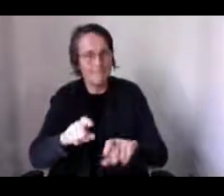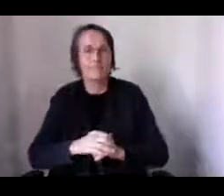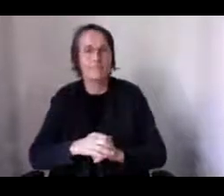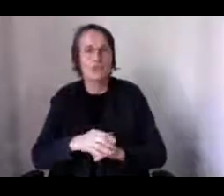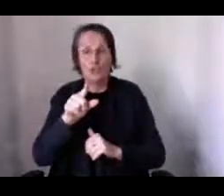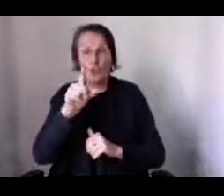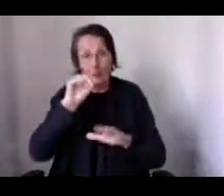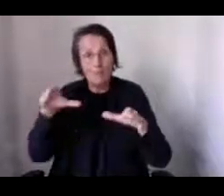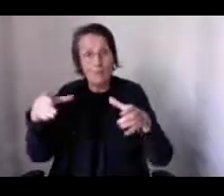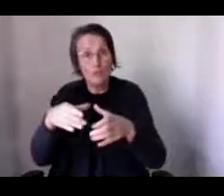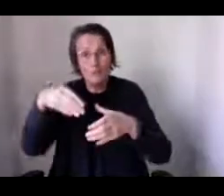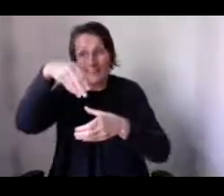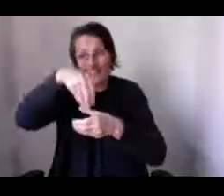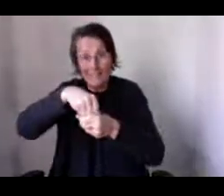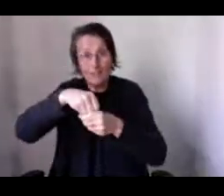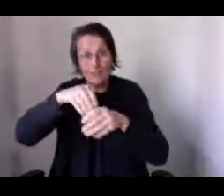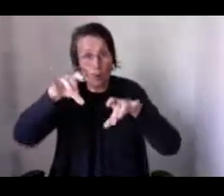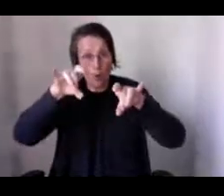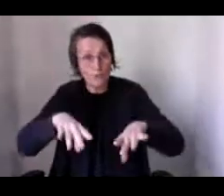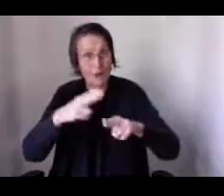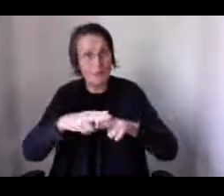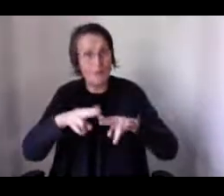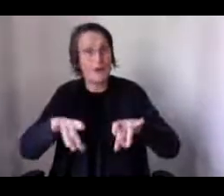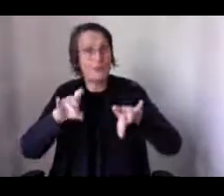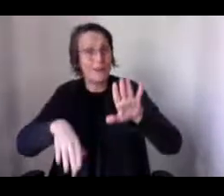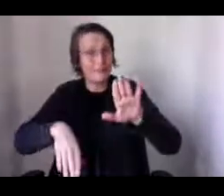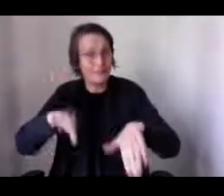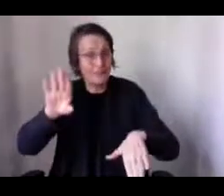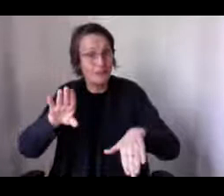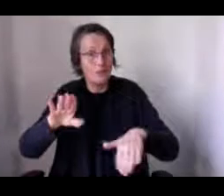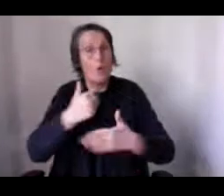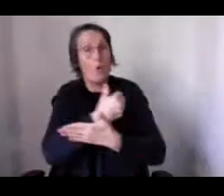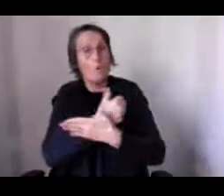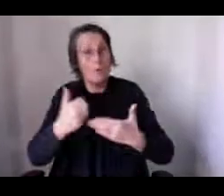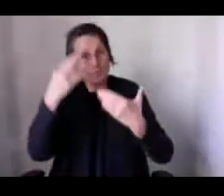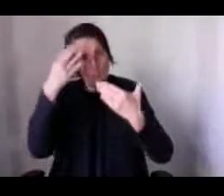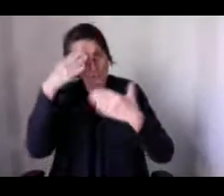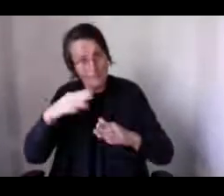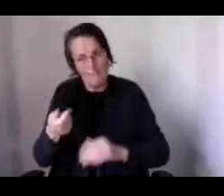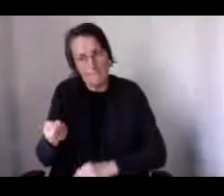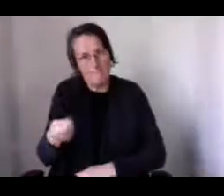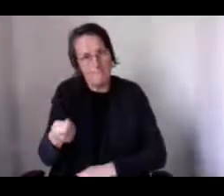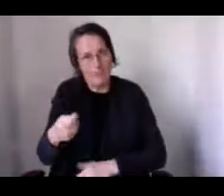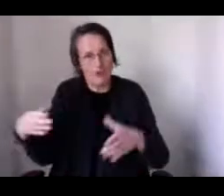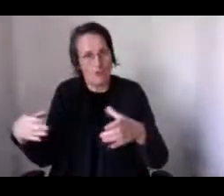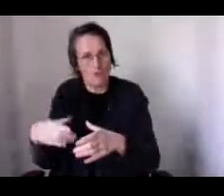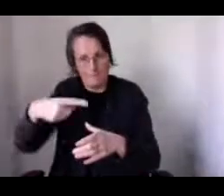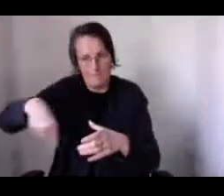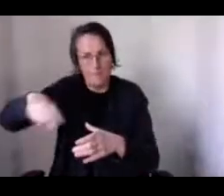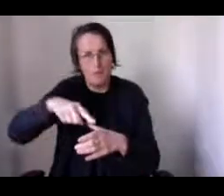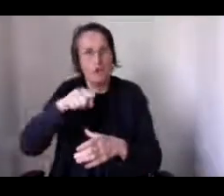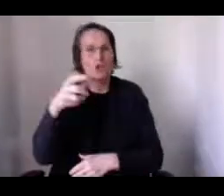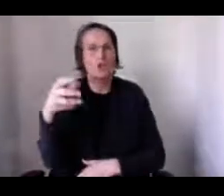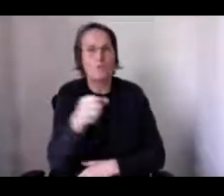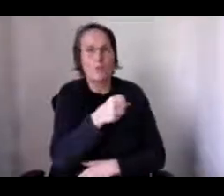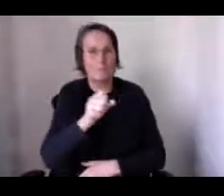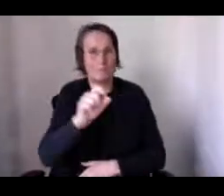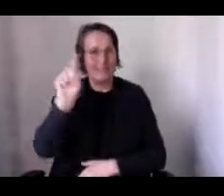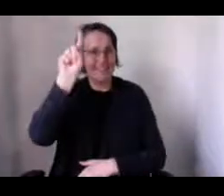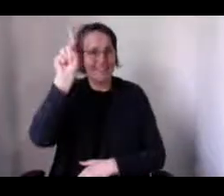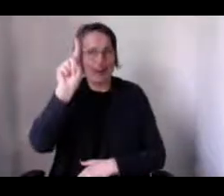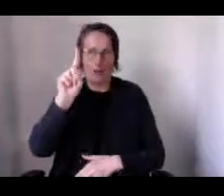with Australian citizenship and or permanent resident members. And you must be a current resident of New